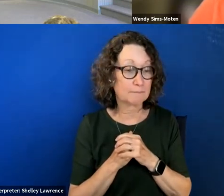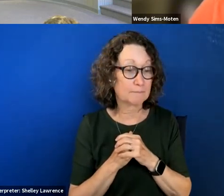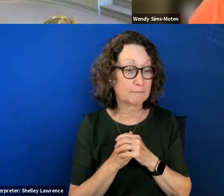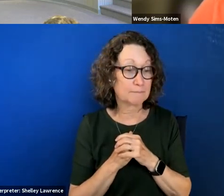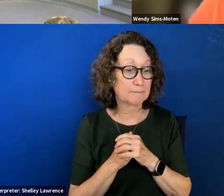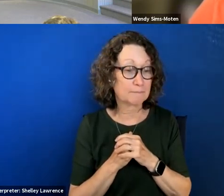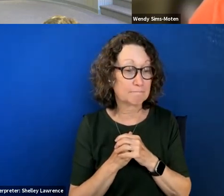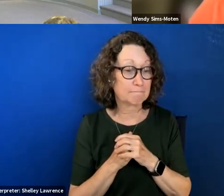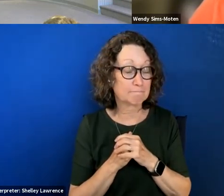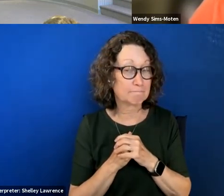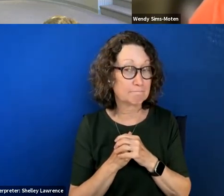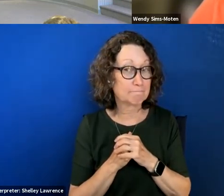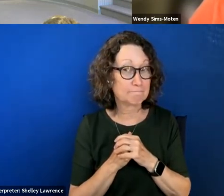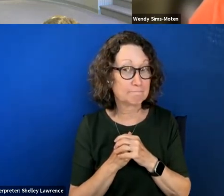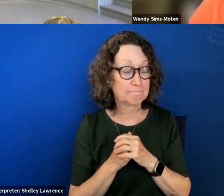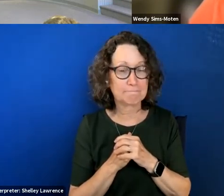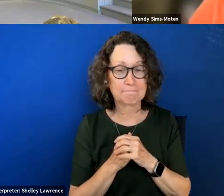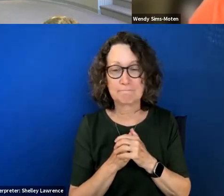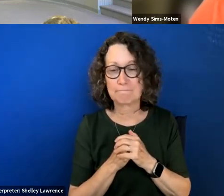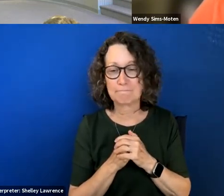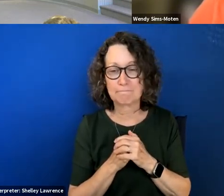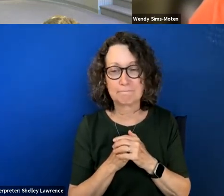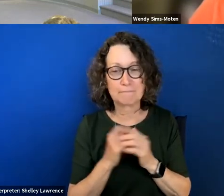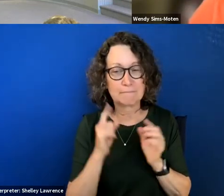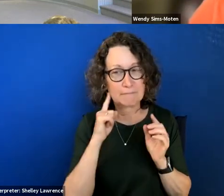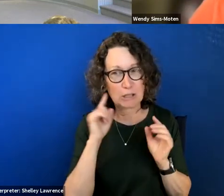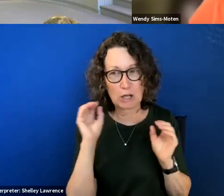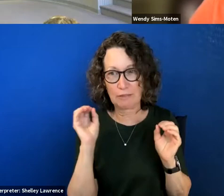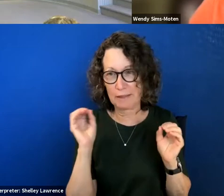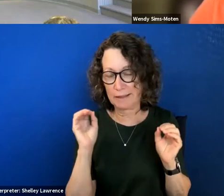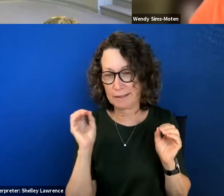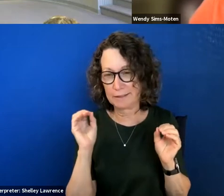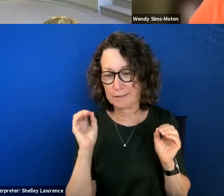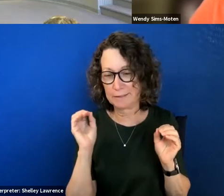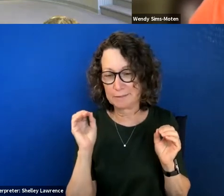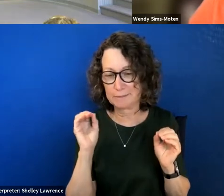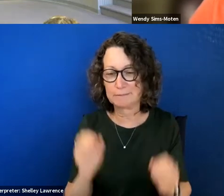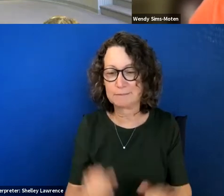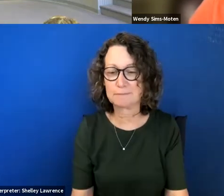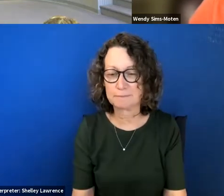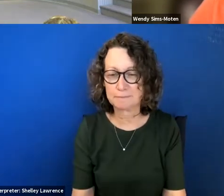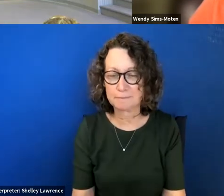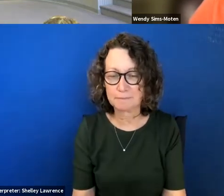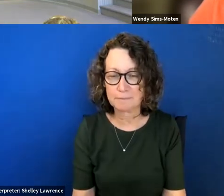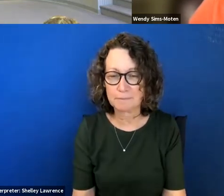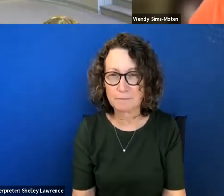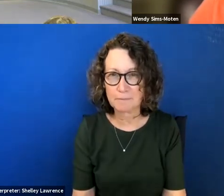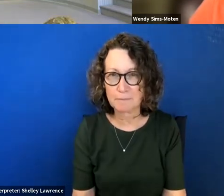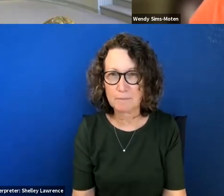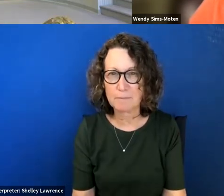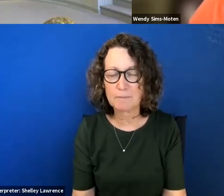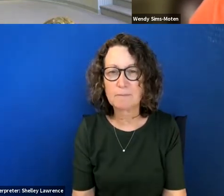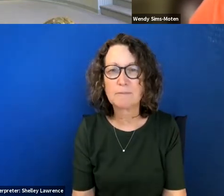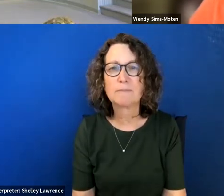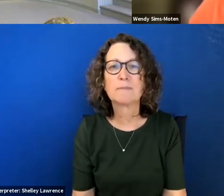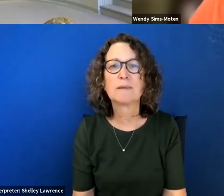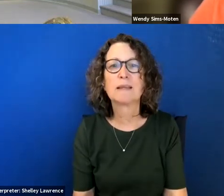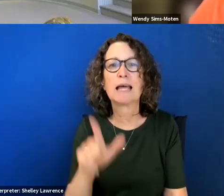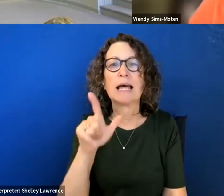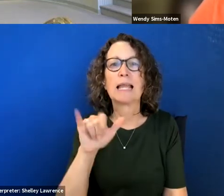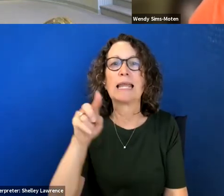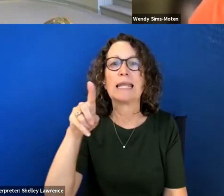Hello. elected official who will stand with the